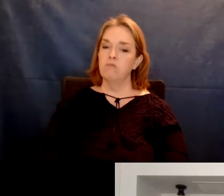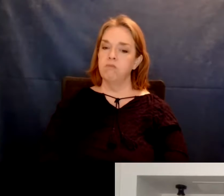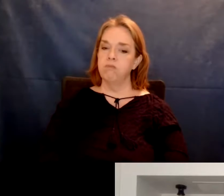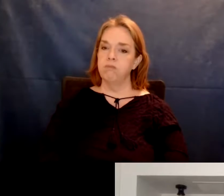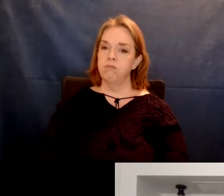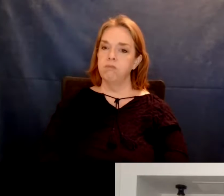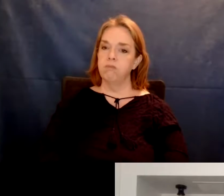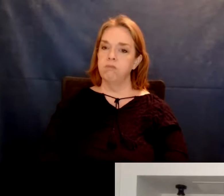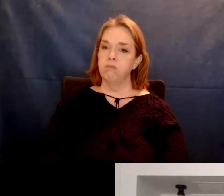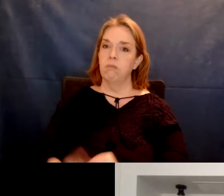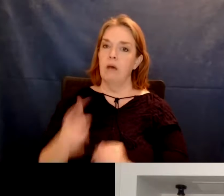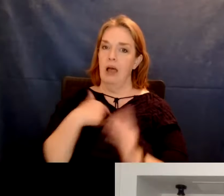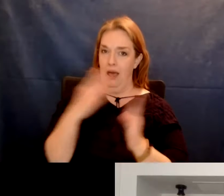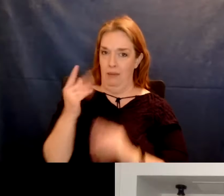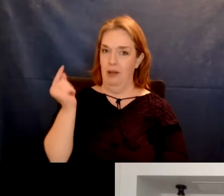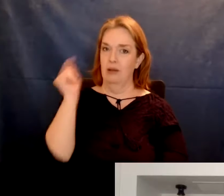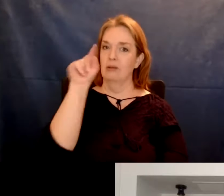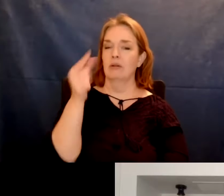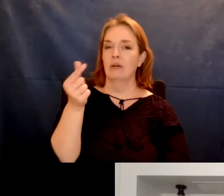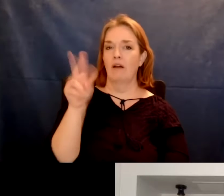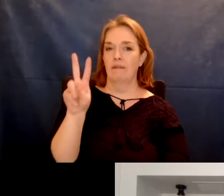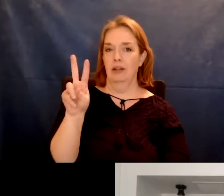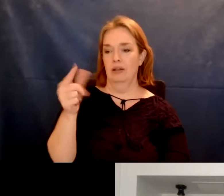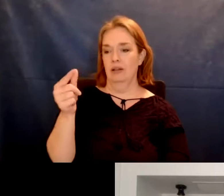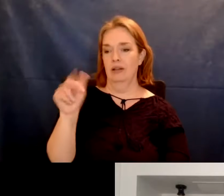A trip to Garden Valley.